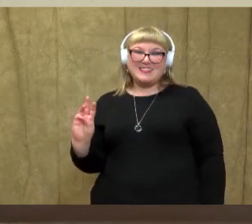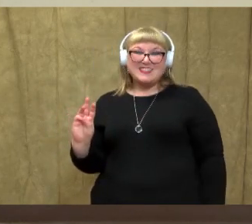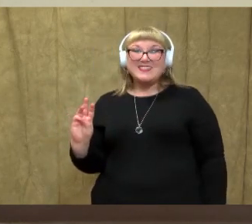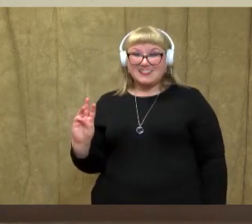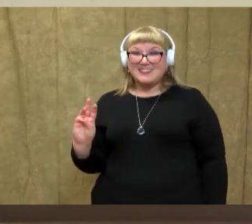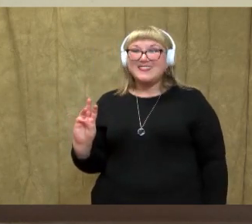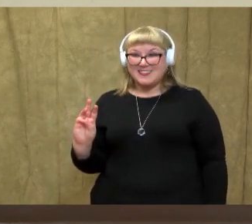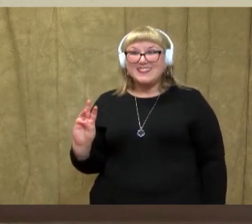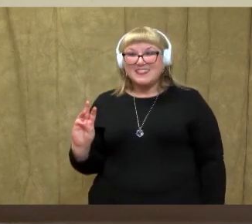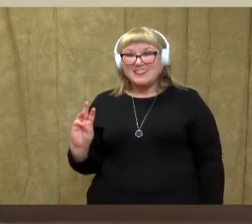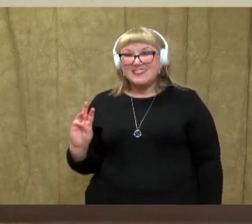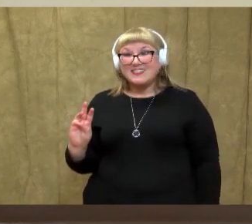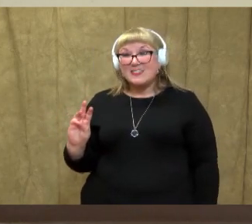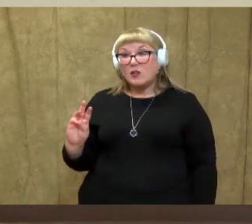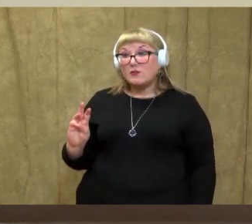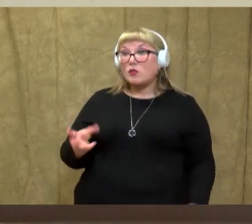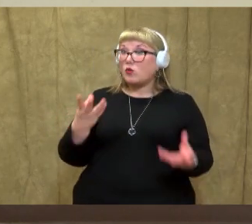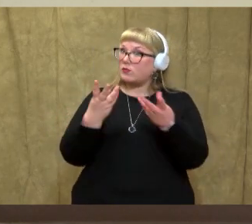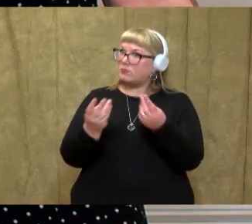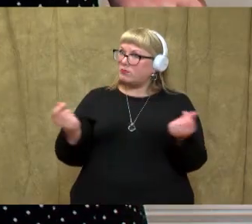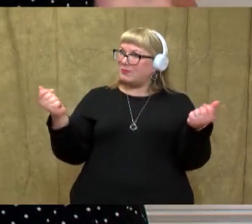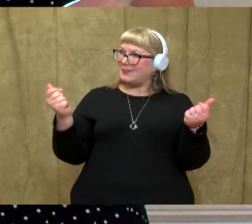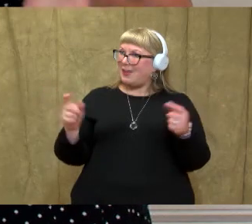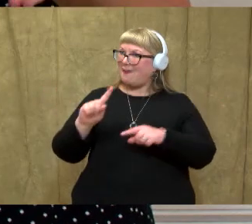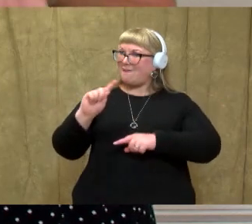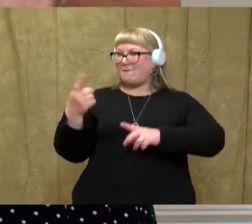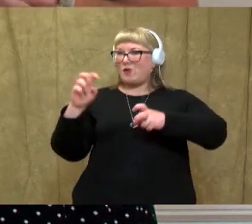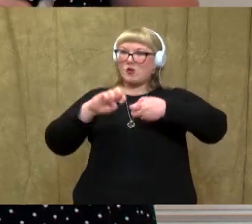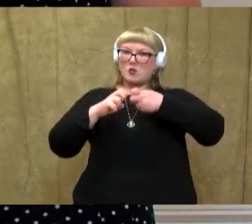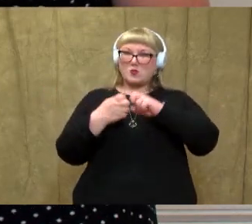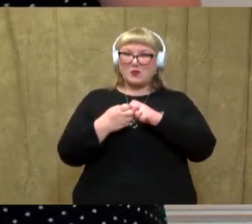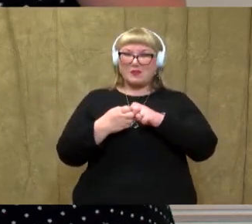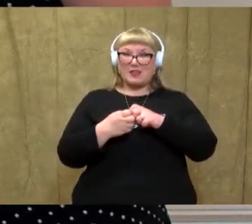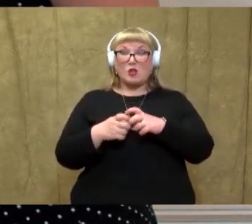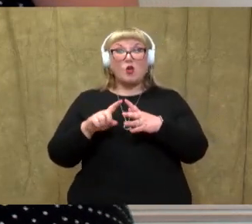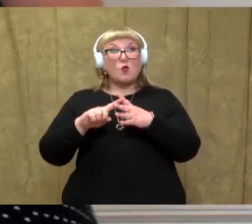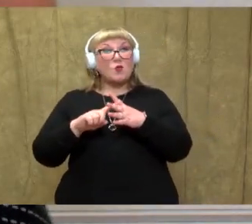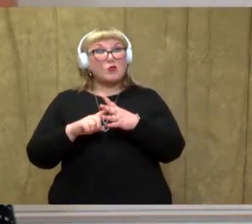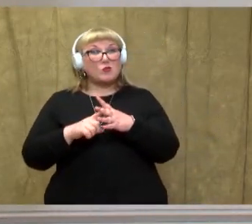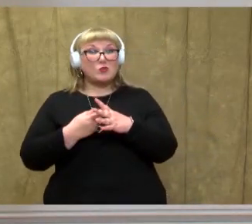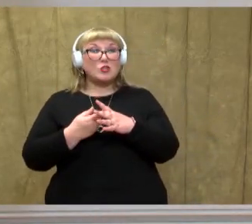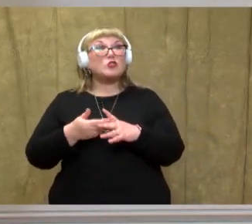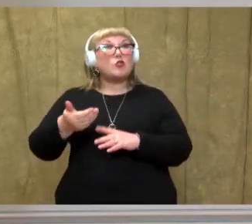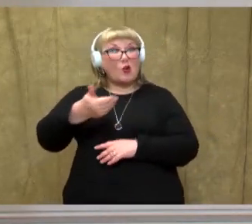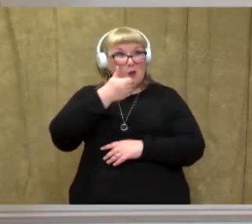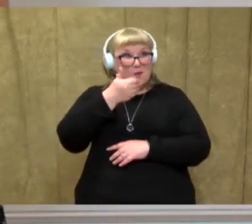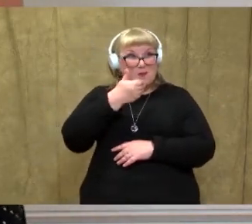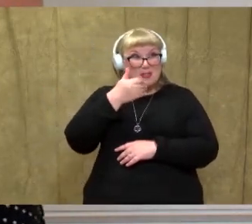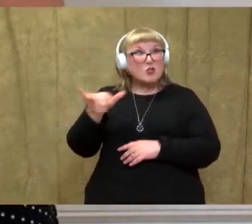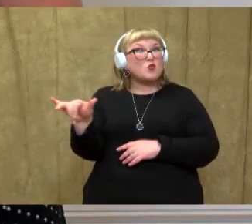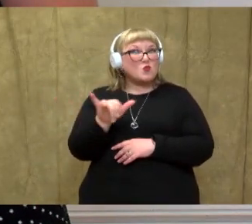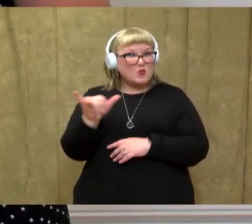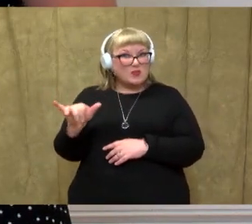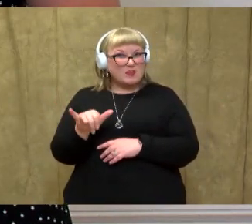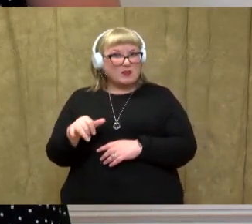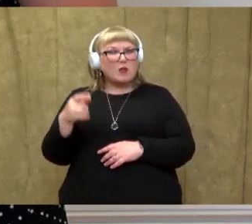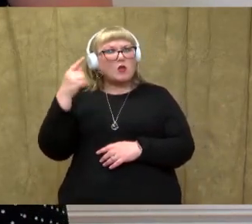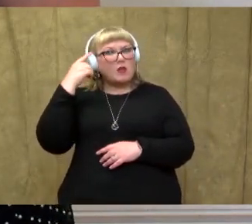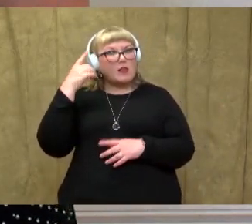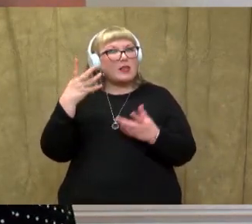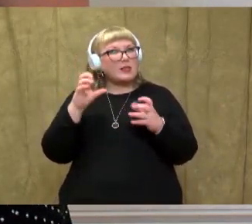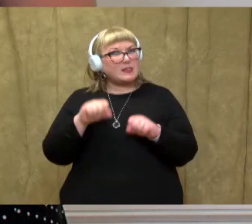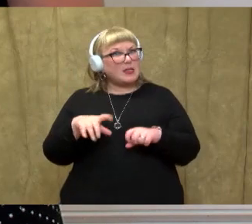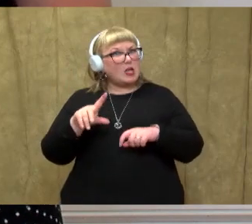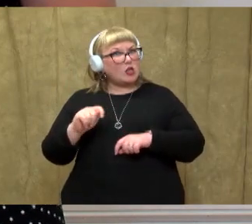6. So we have solved our first problem and we've started our pizza. So do you think that we can